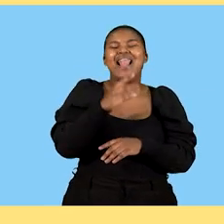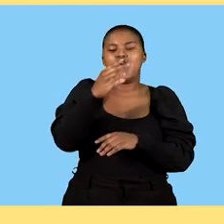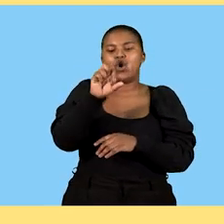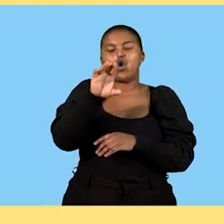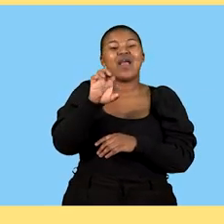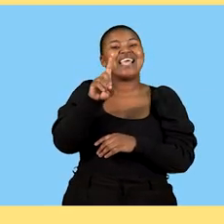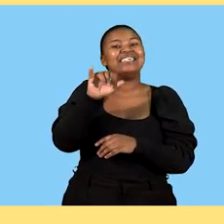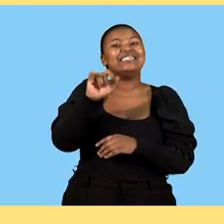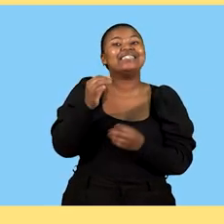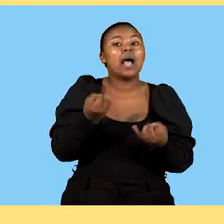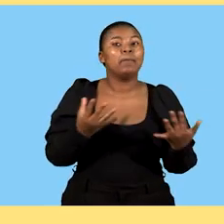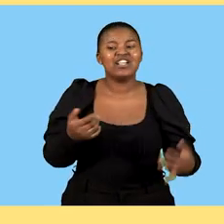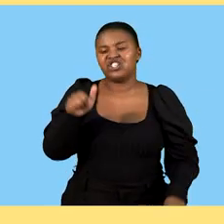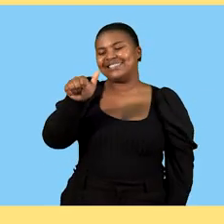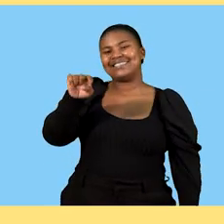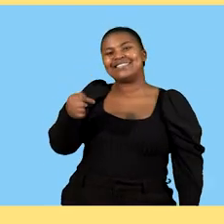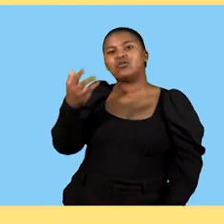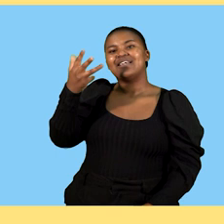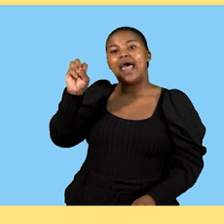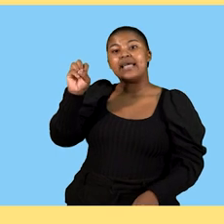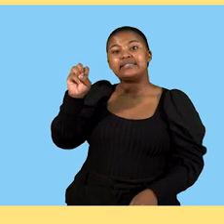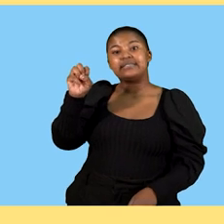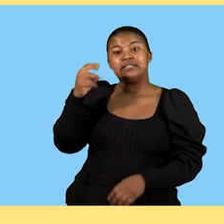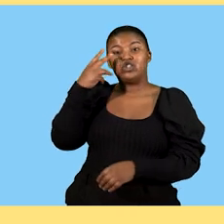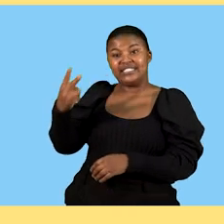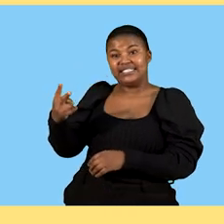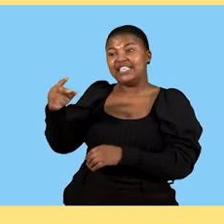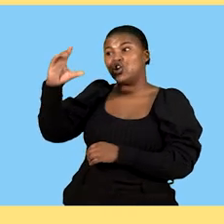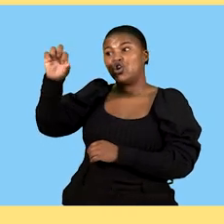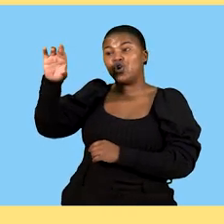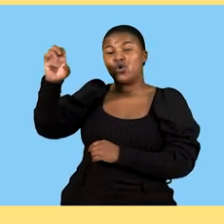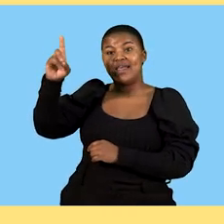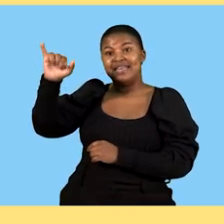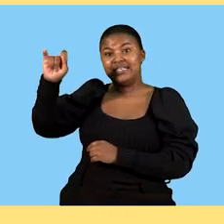10,430. That becomes my total brought forward here,